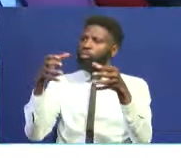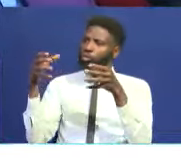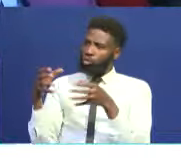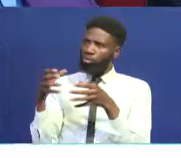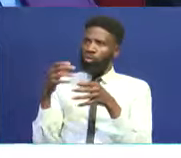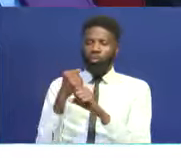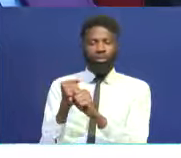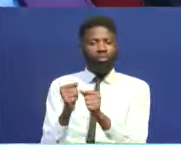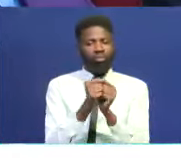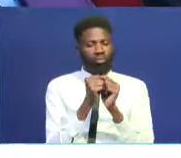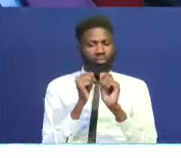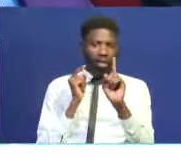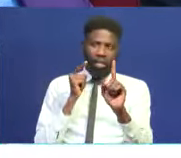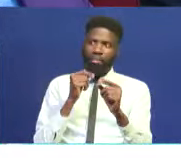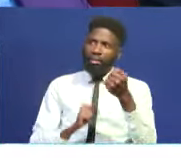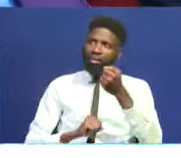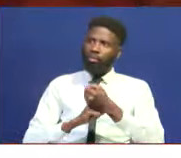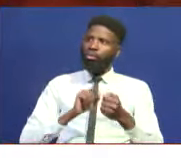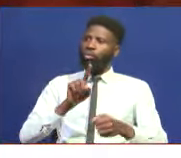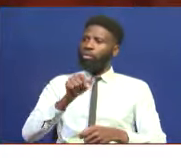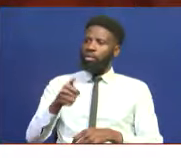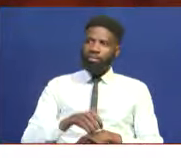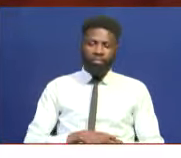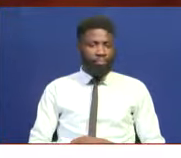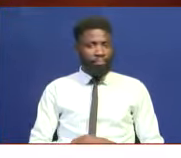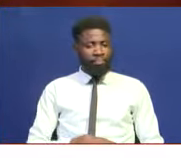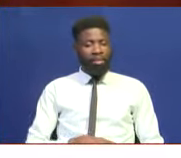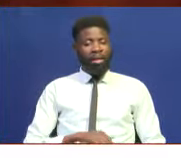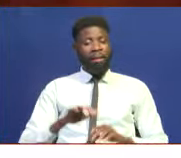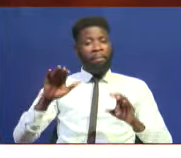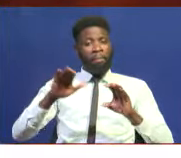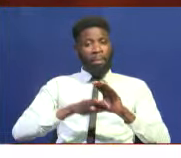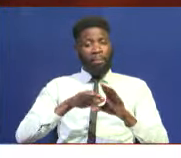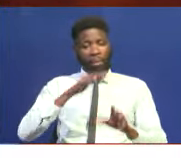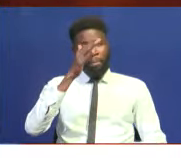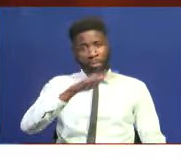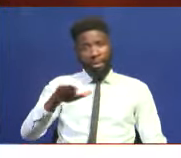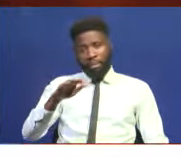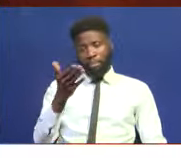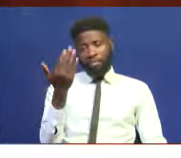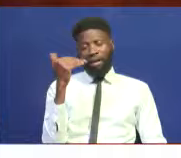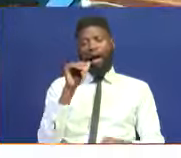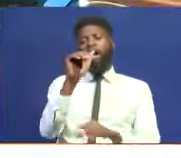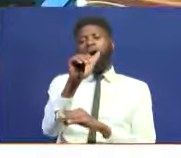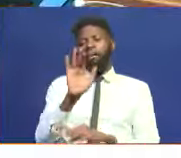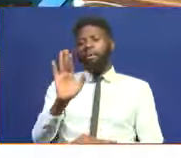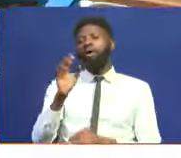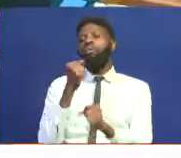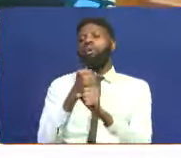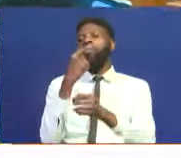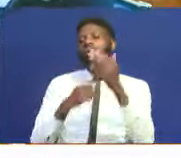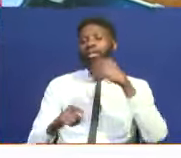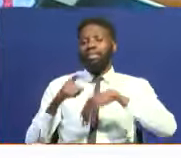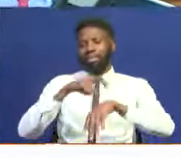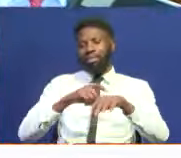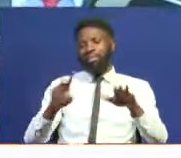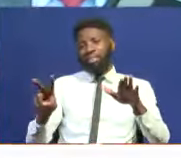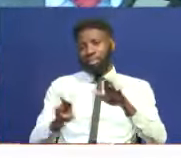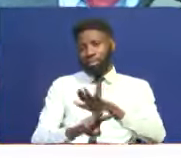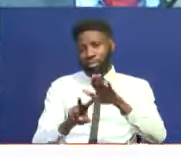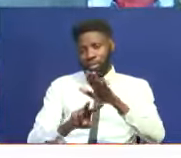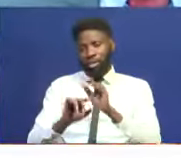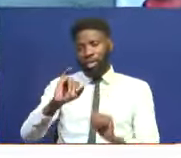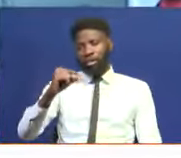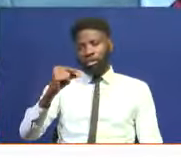service. Wabunge pia walihoji kuhusu jukumu la Kanja alipokuwa naibu inspector general wa polisi wakati waandamanaji